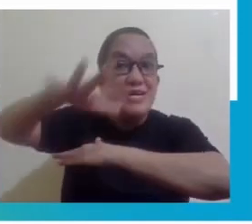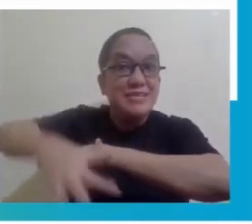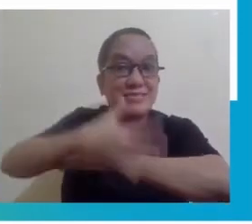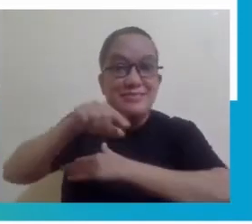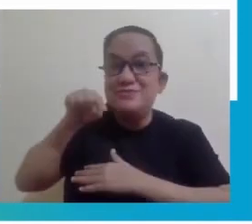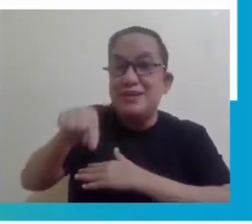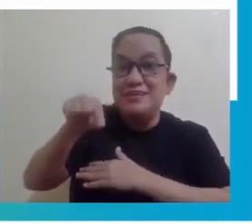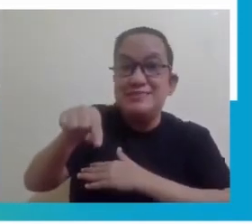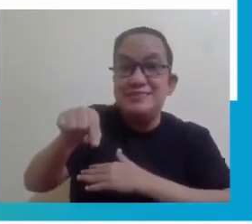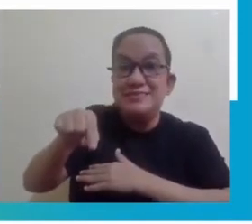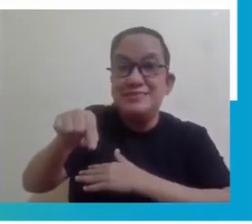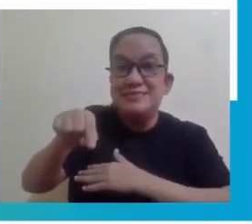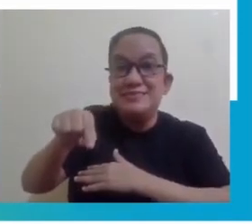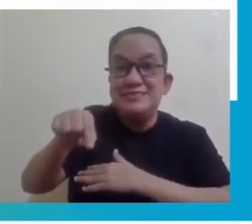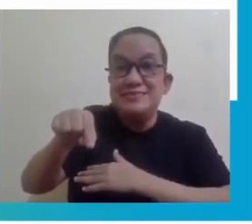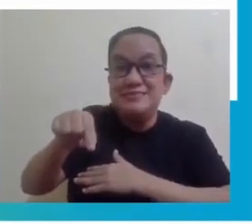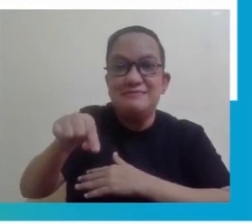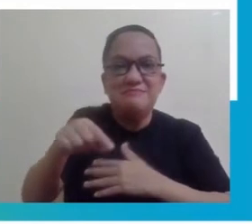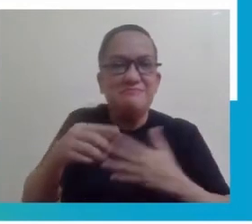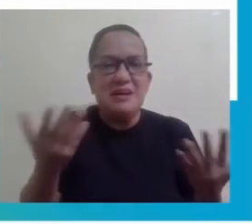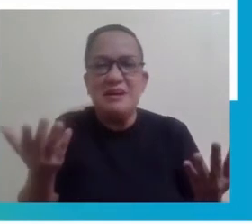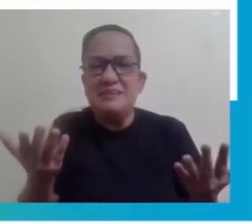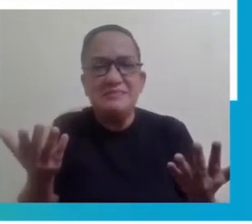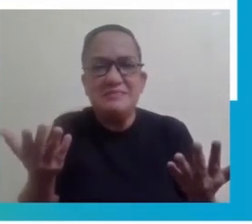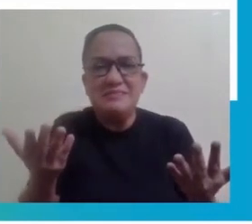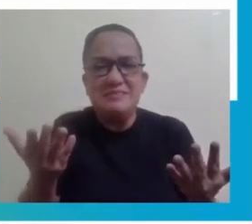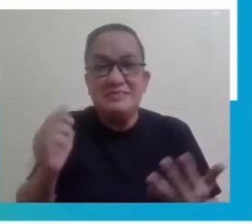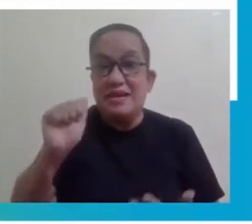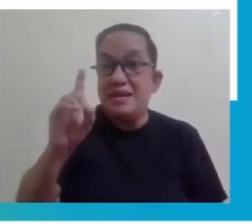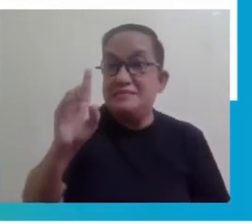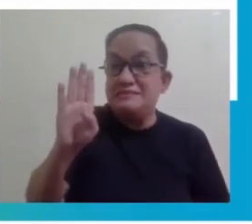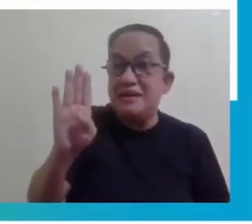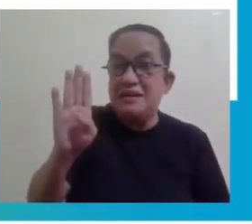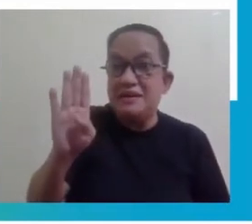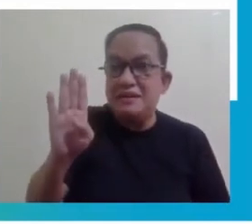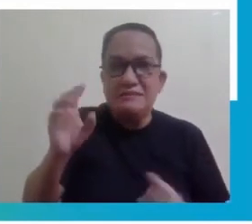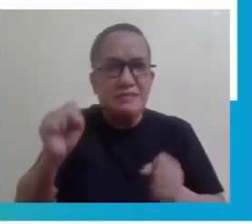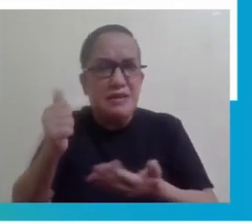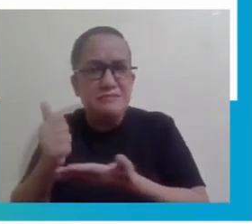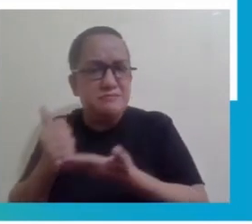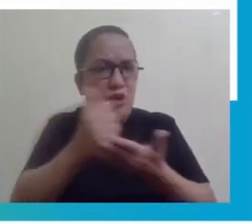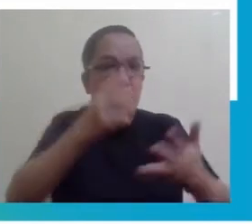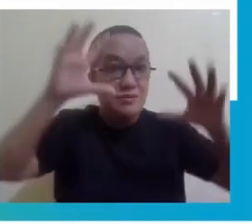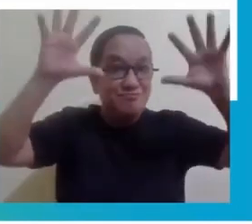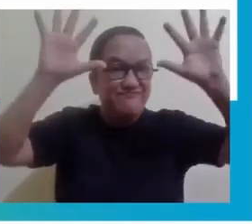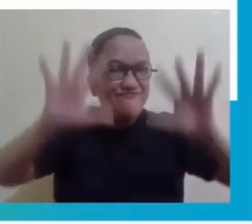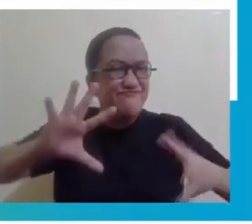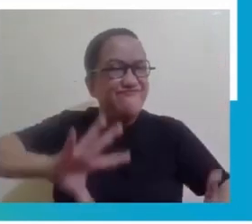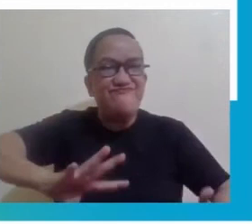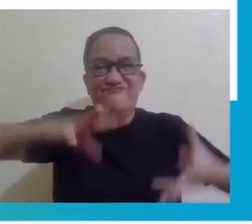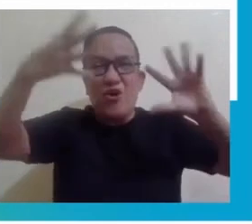or ADB's our climate commitments. Of course, ADB recognizes it's a very long